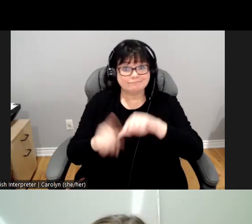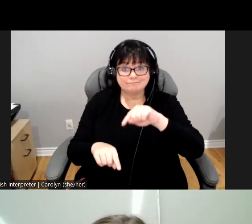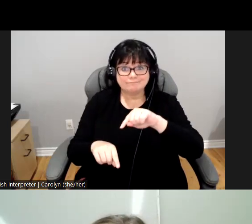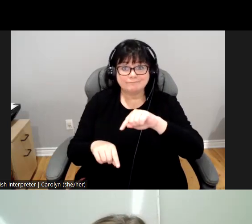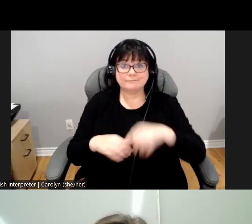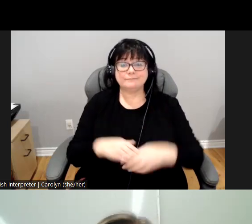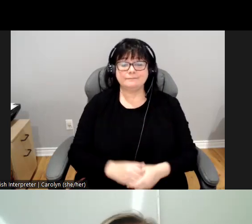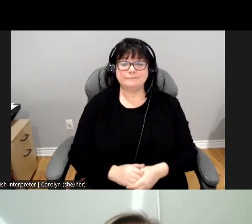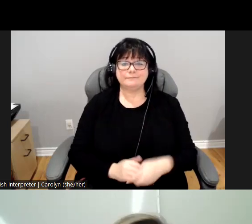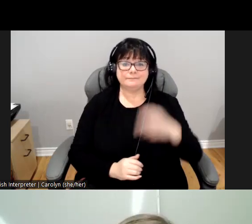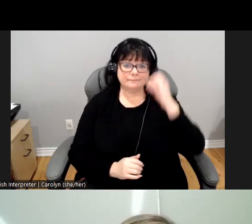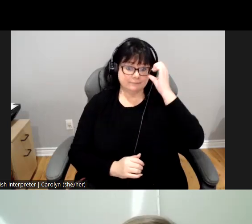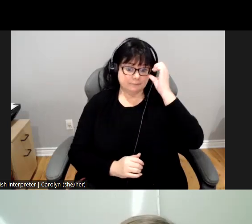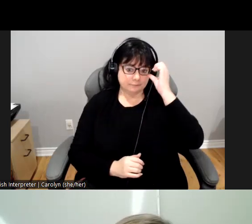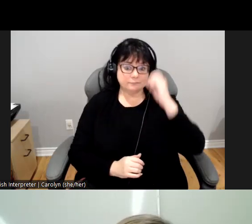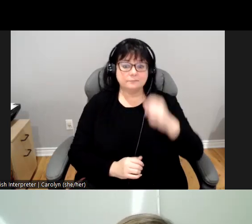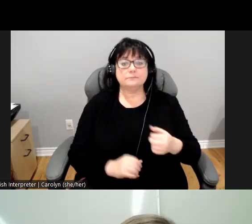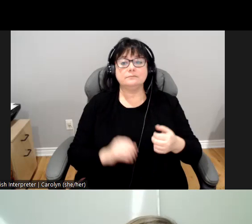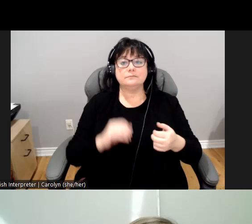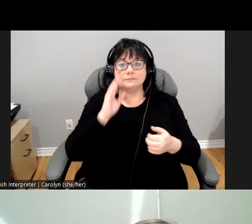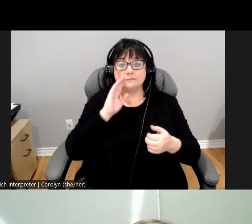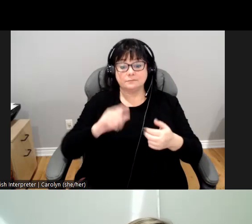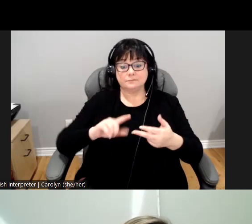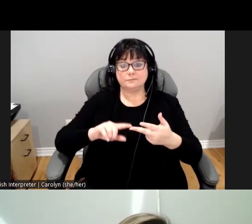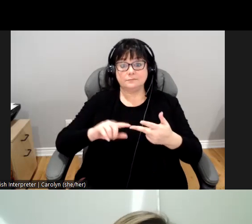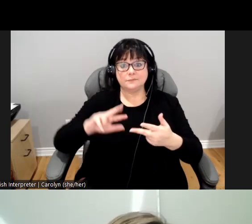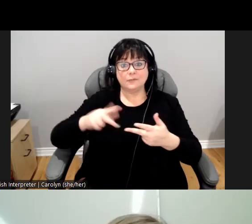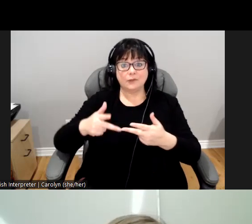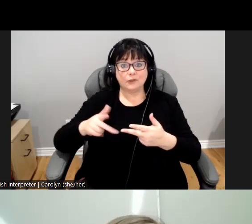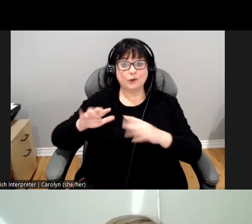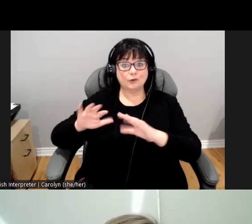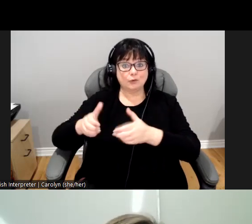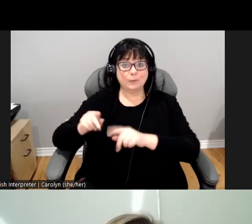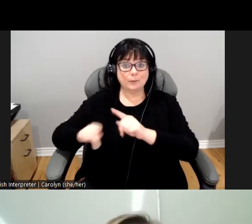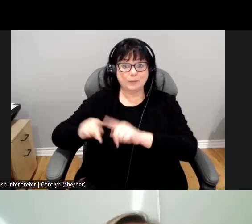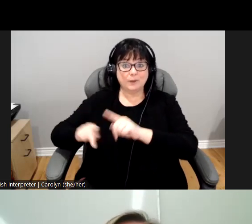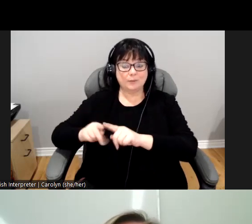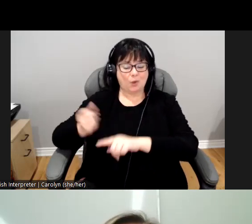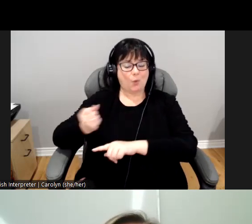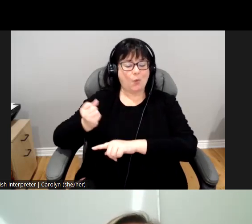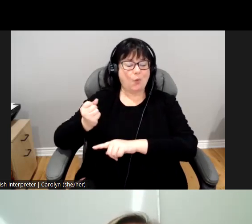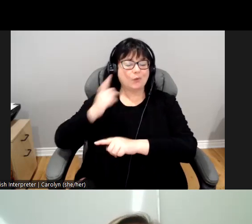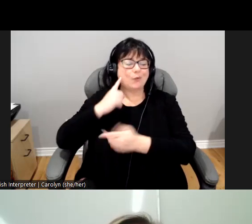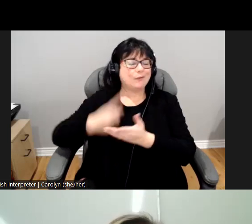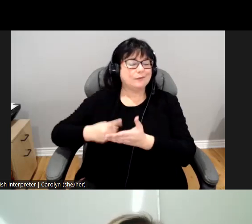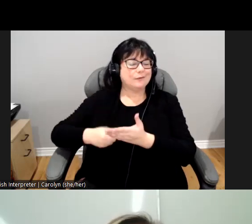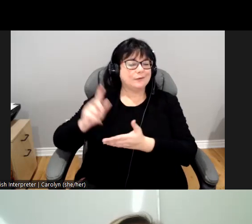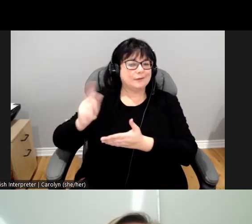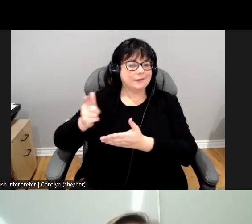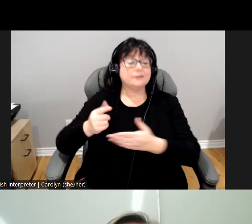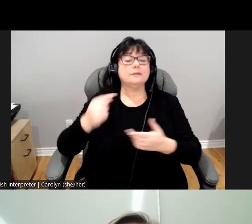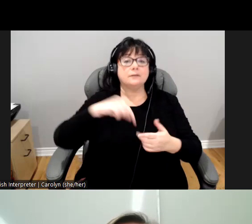audience. And I'll talk about the third one after I talk a little bit more about the program itself. So we saw a